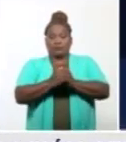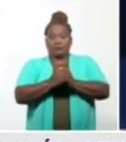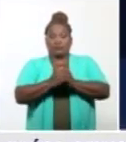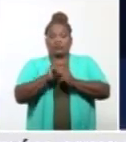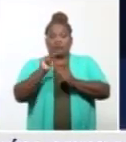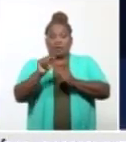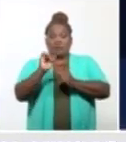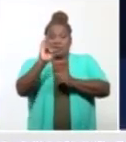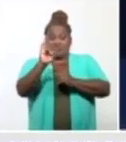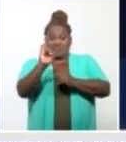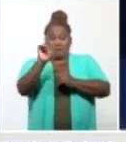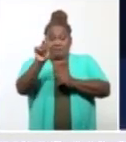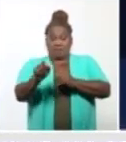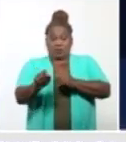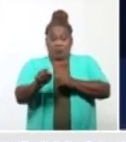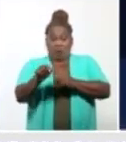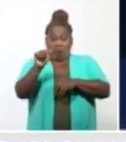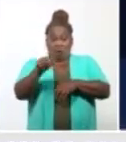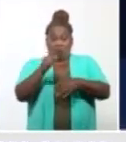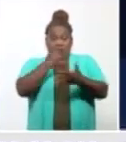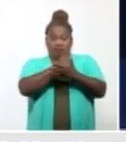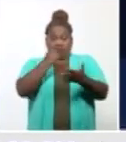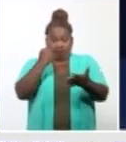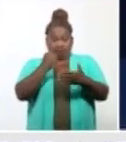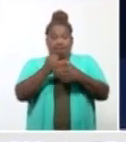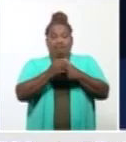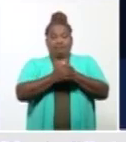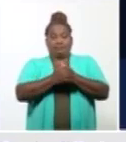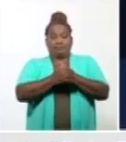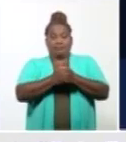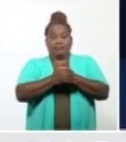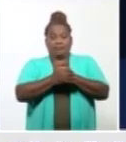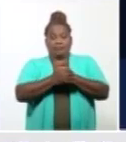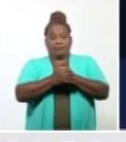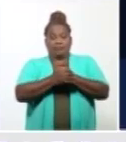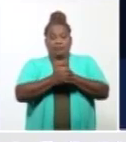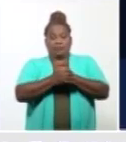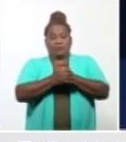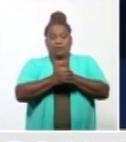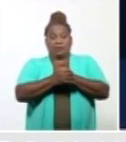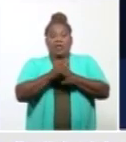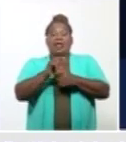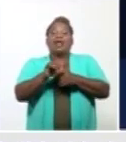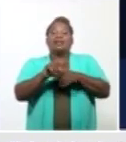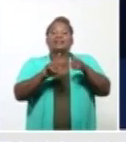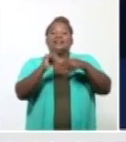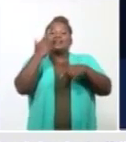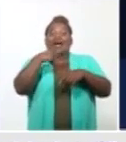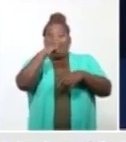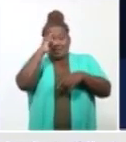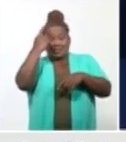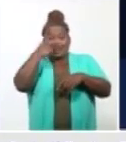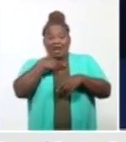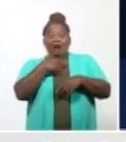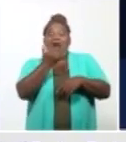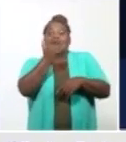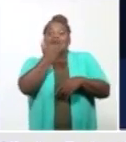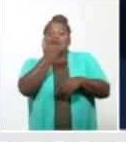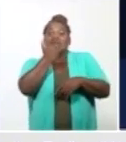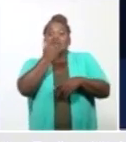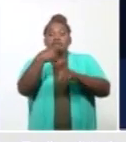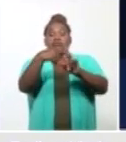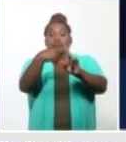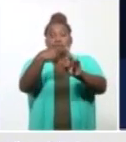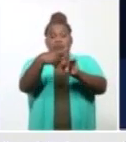100,000 inhabitants, in the last 15 days, the province of Matanzas remains in the first place with a rate